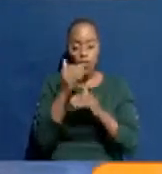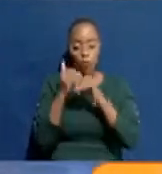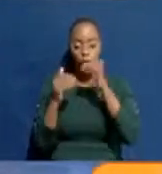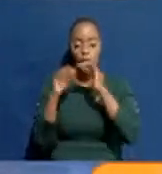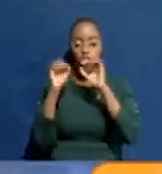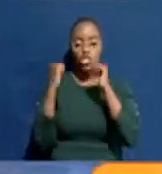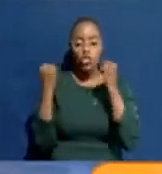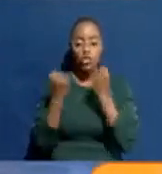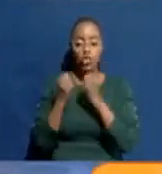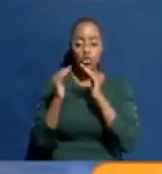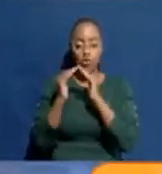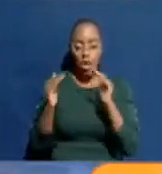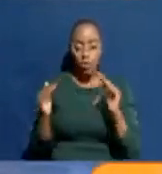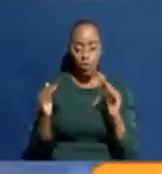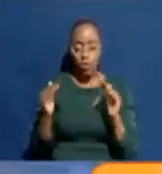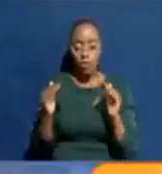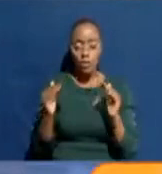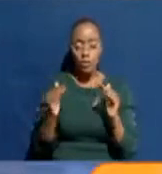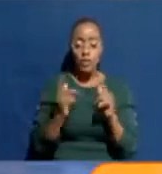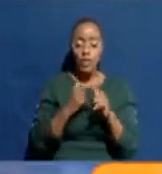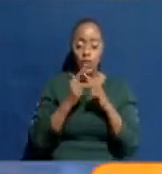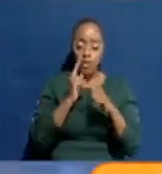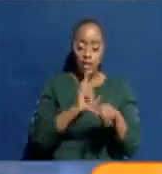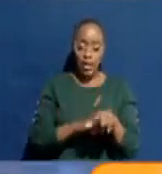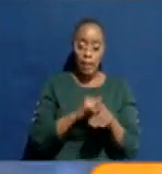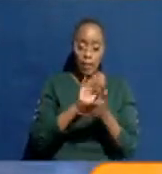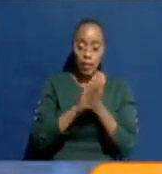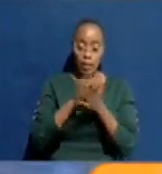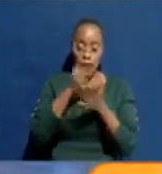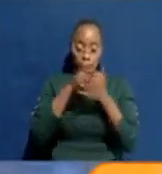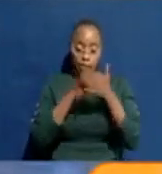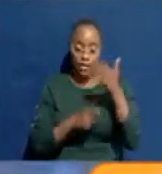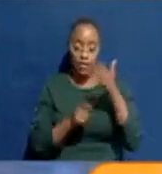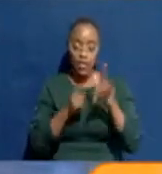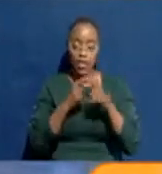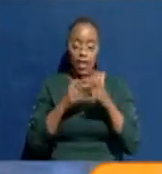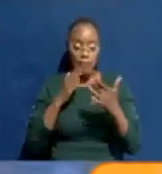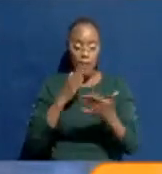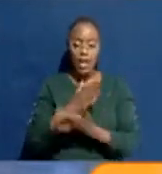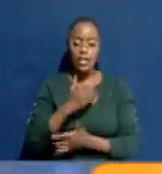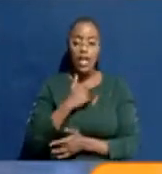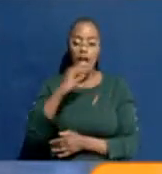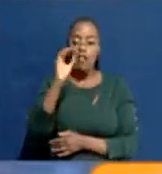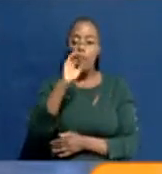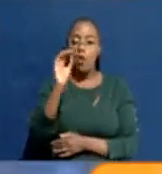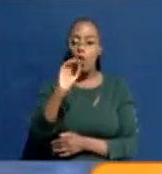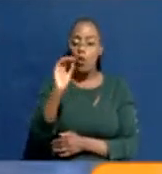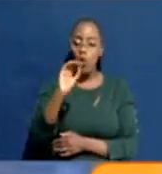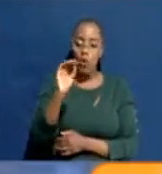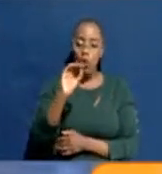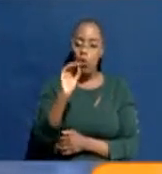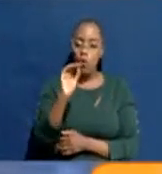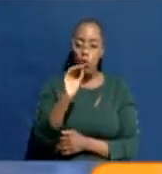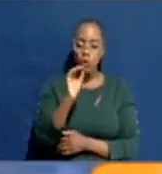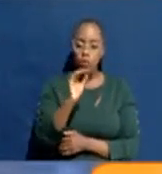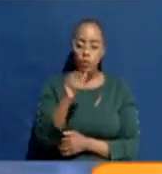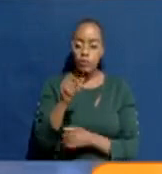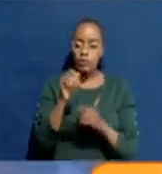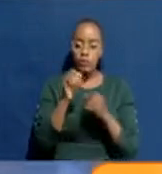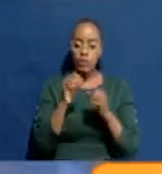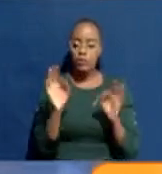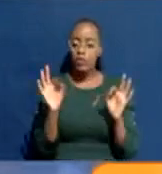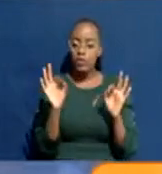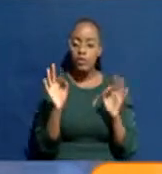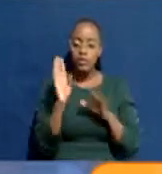housing for the people who cannot afford. Once it becomes a tax, then it means that I have no right to ever claim. That is a free,